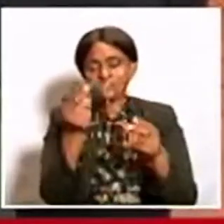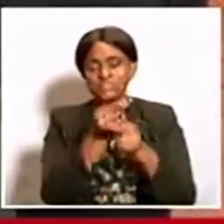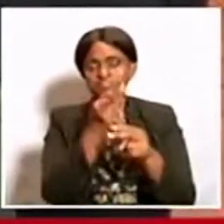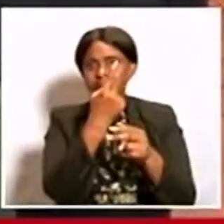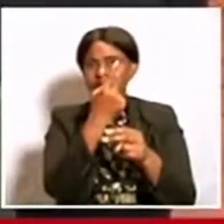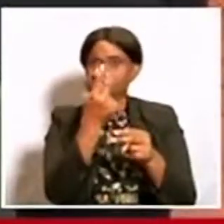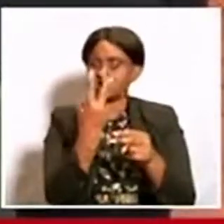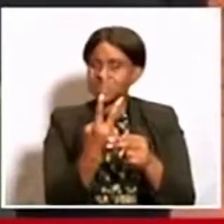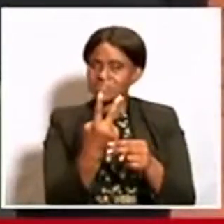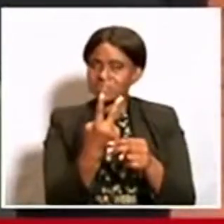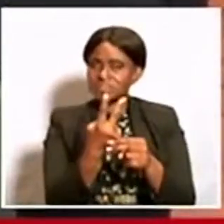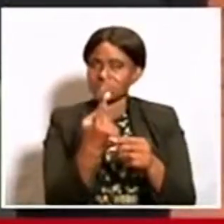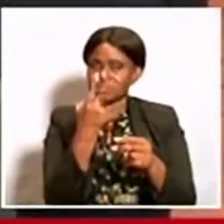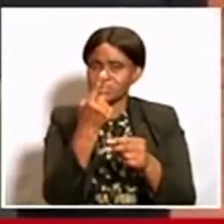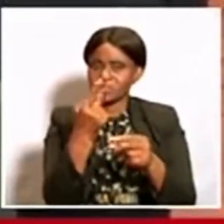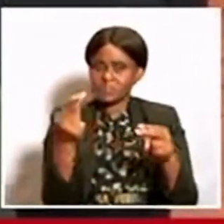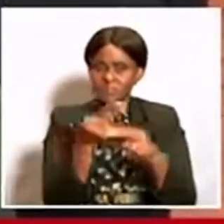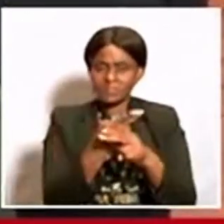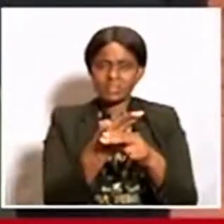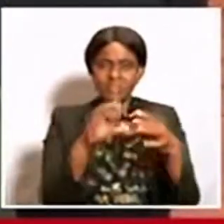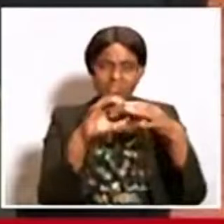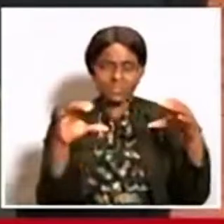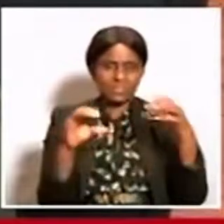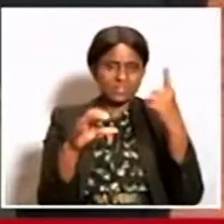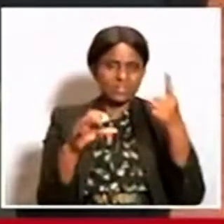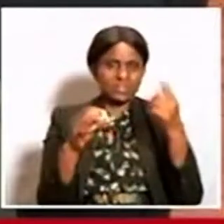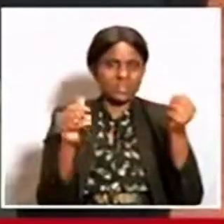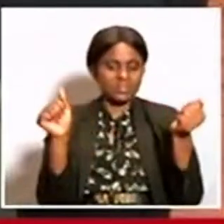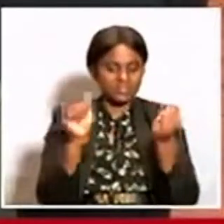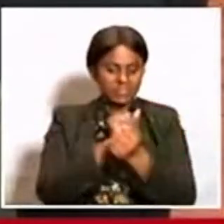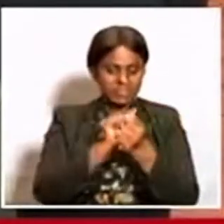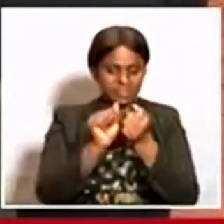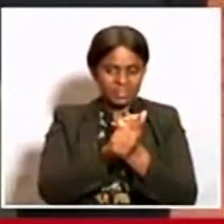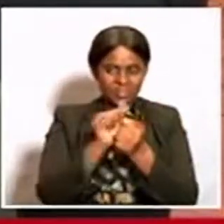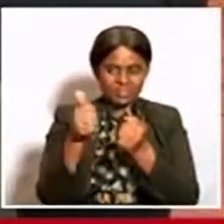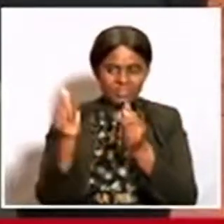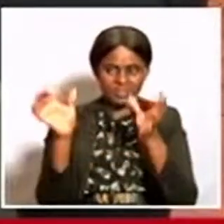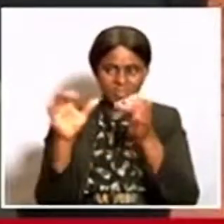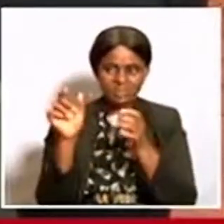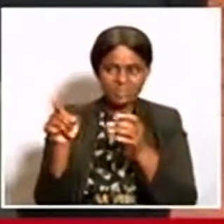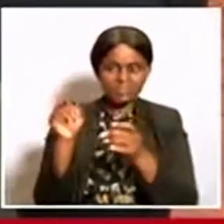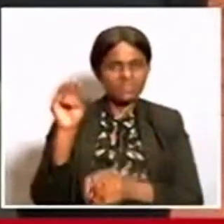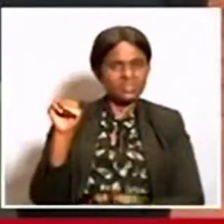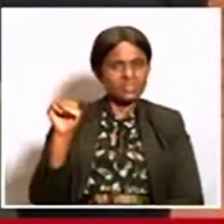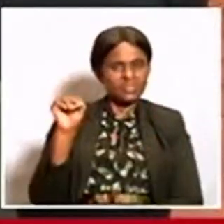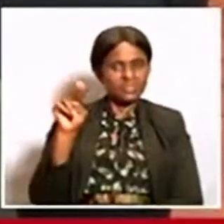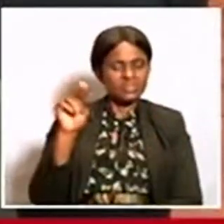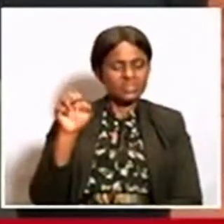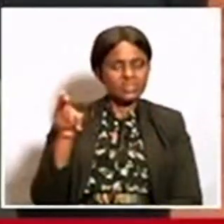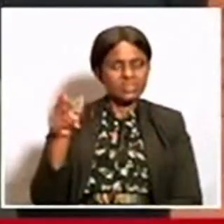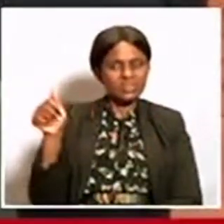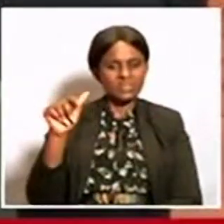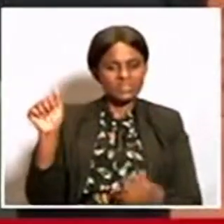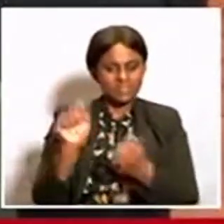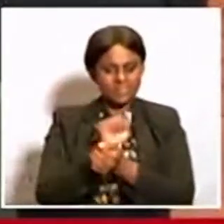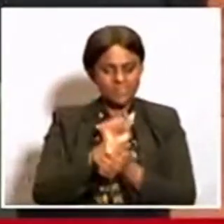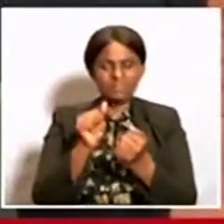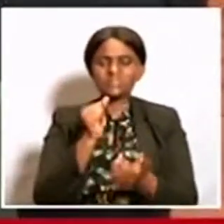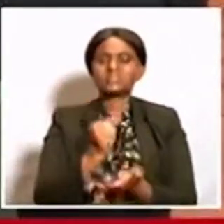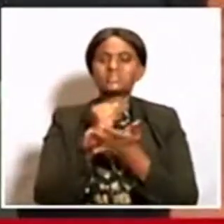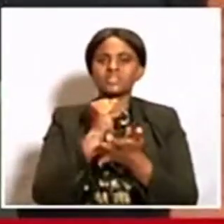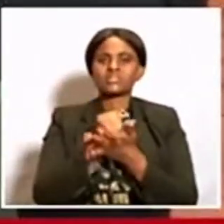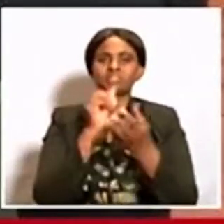2, they brought it down. The community of Mushindamo themselves, that was helping